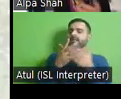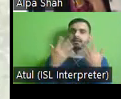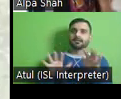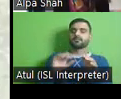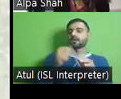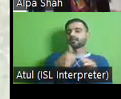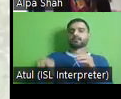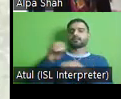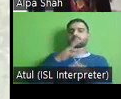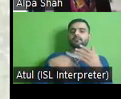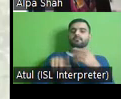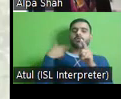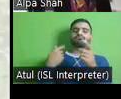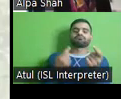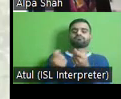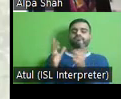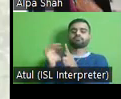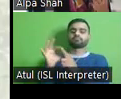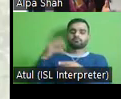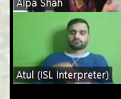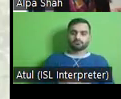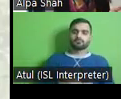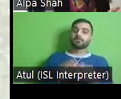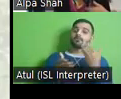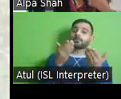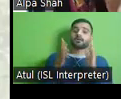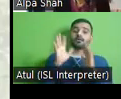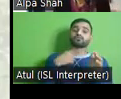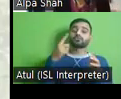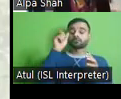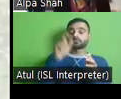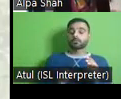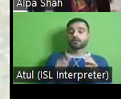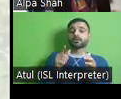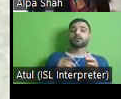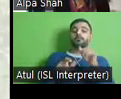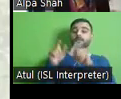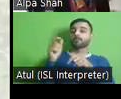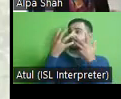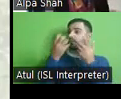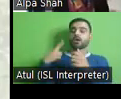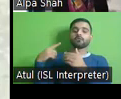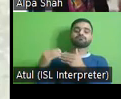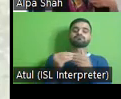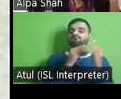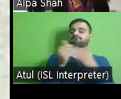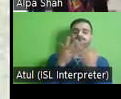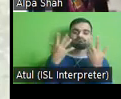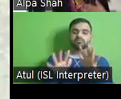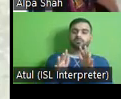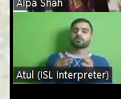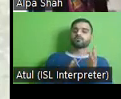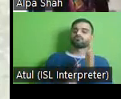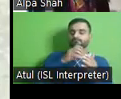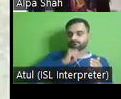those things. Anybody could lead. And in fact, fourth is that people often don't want to be leaders at all. You know, they don't